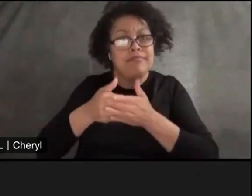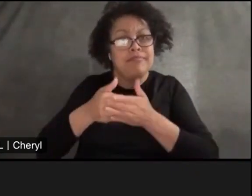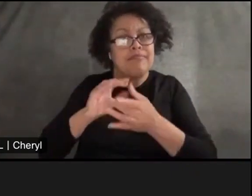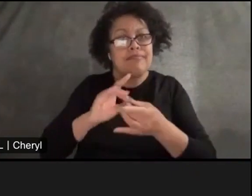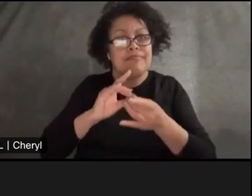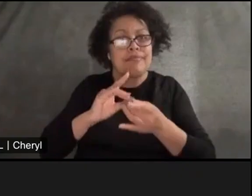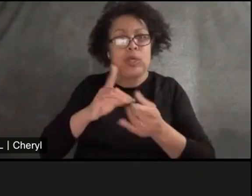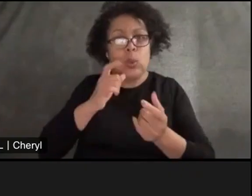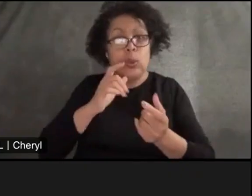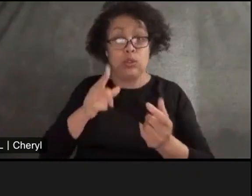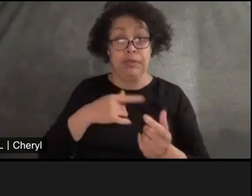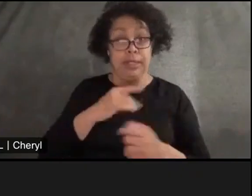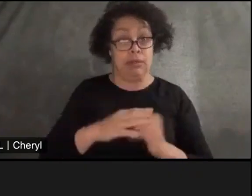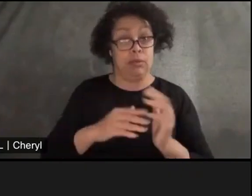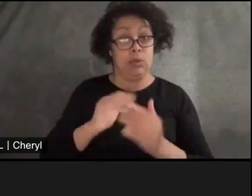comfortable